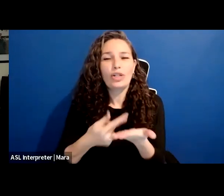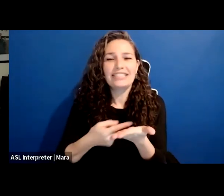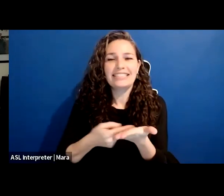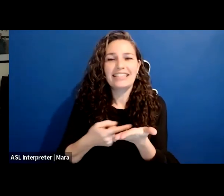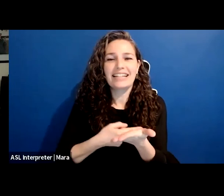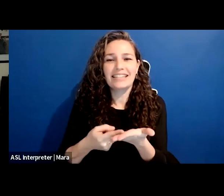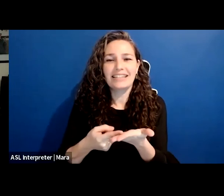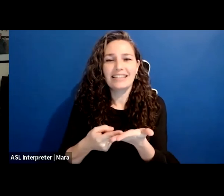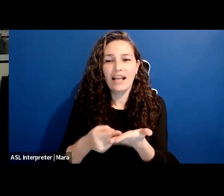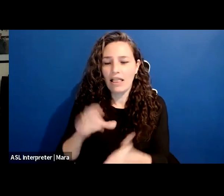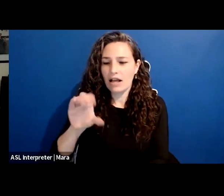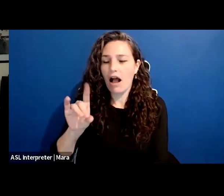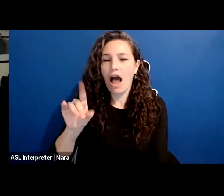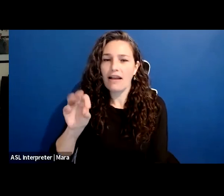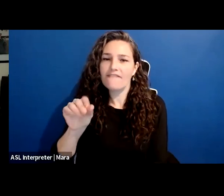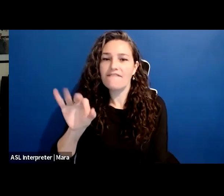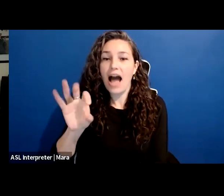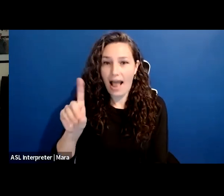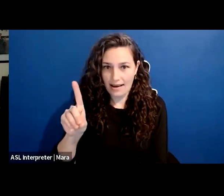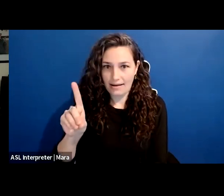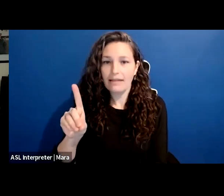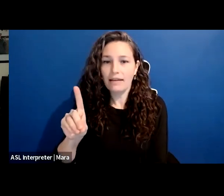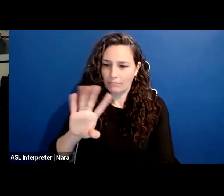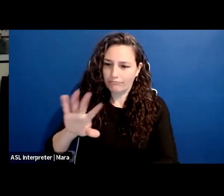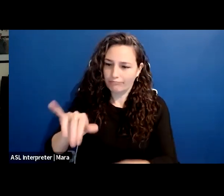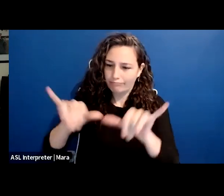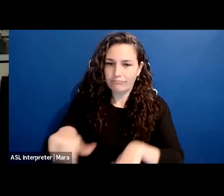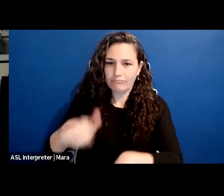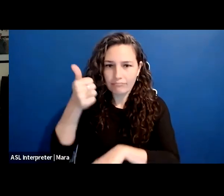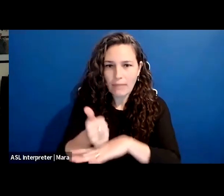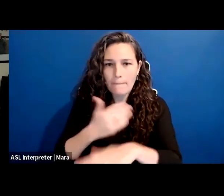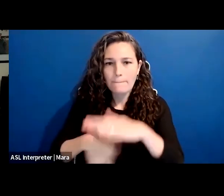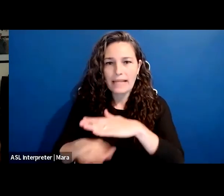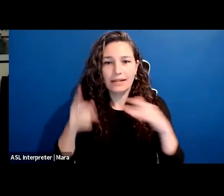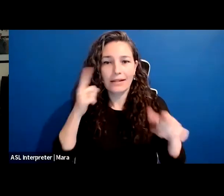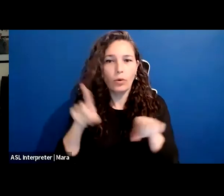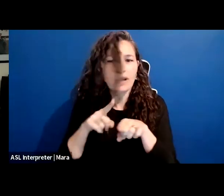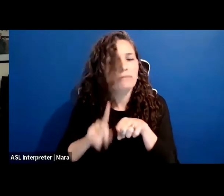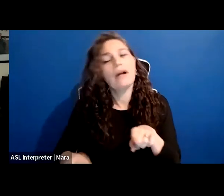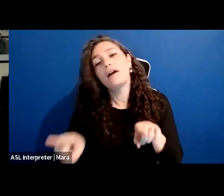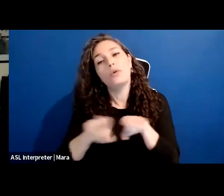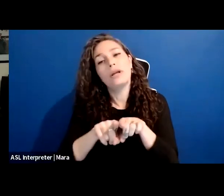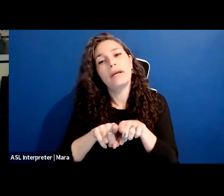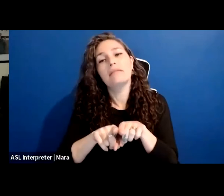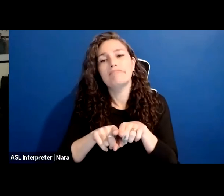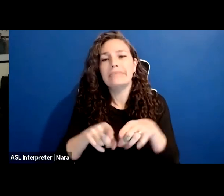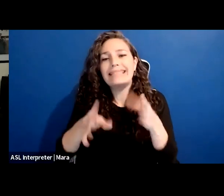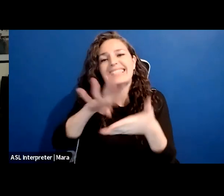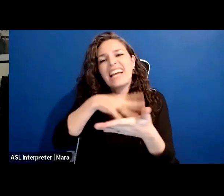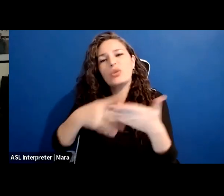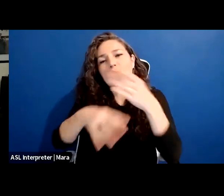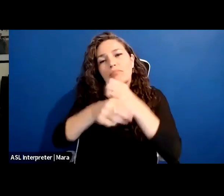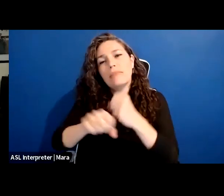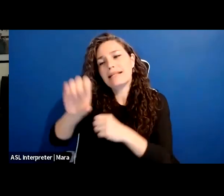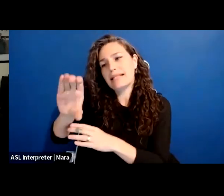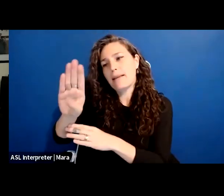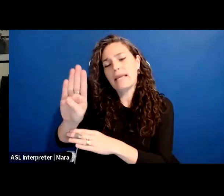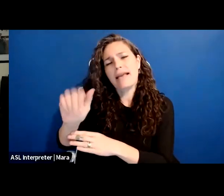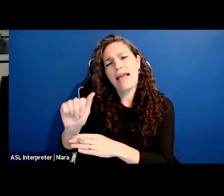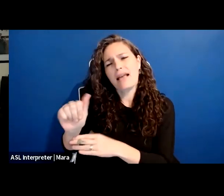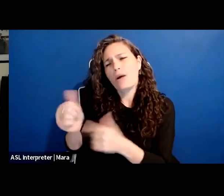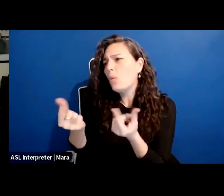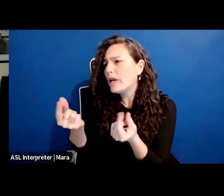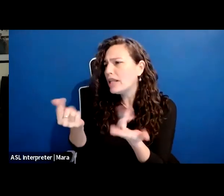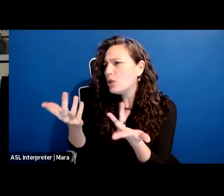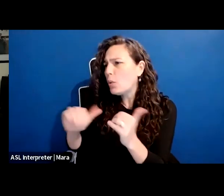the Codified Basic Agreement schedules, also known as the CBA, what they are, what they do, and what it means for you. So